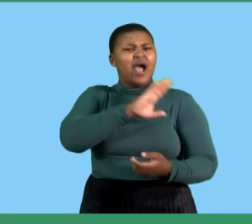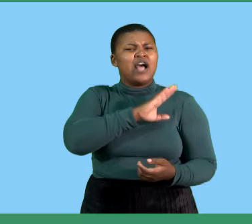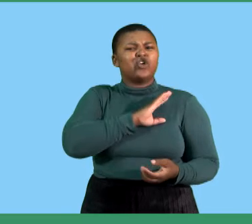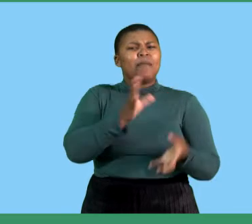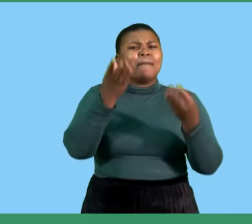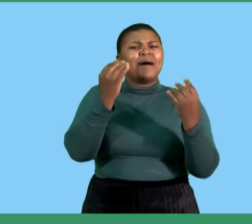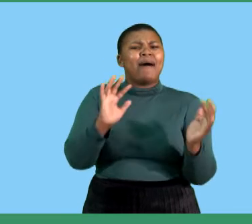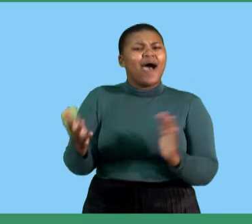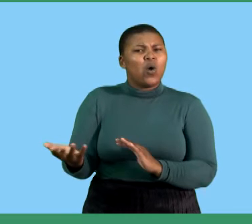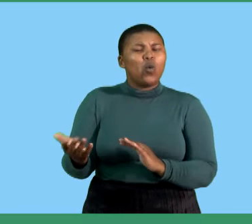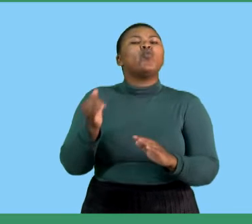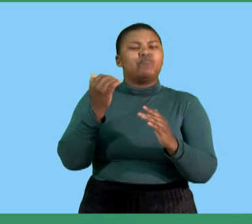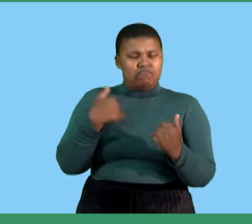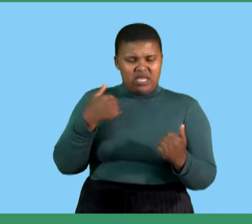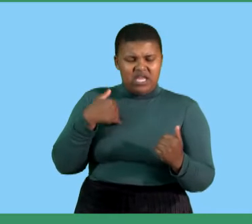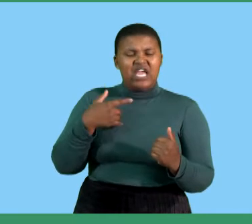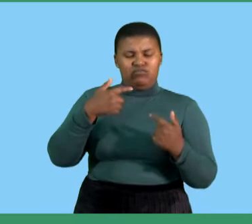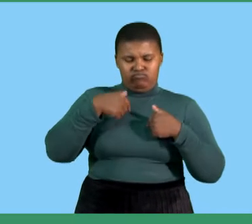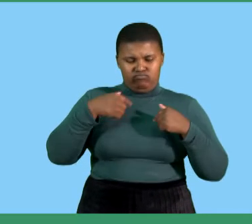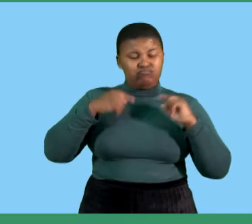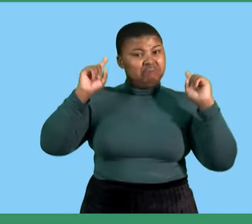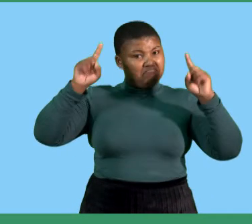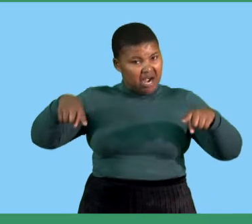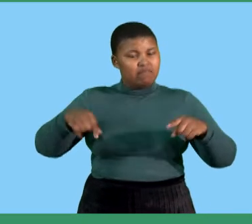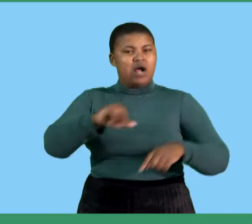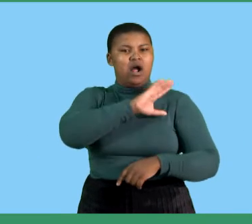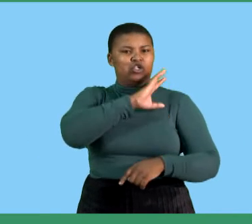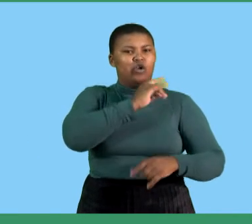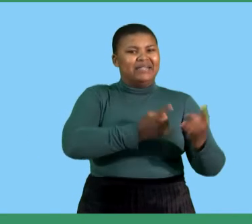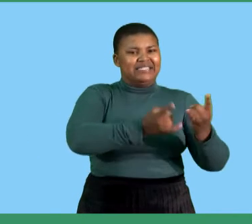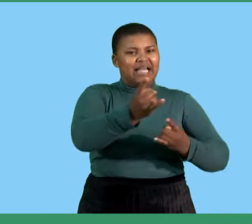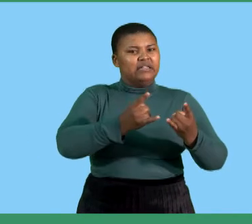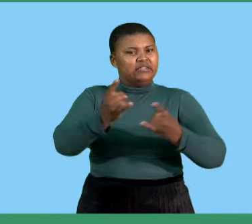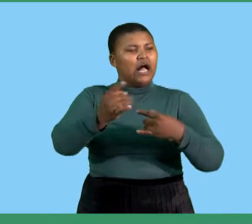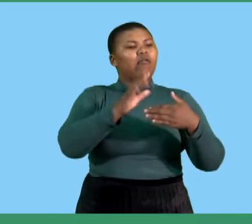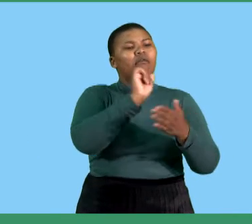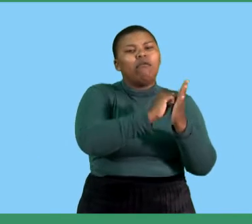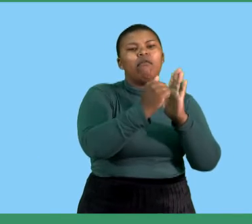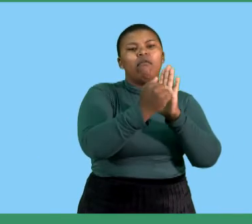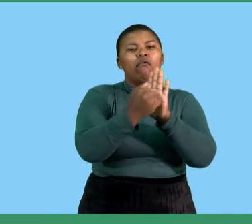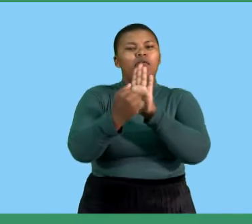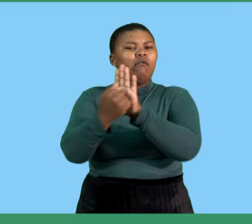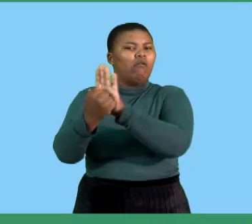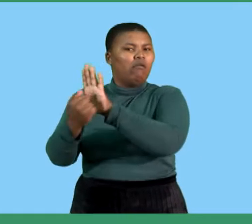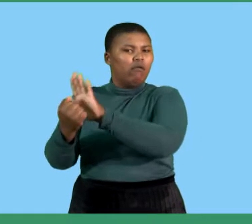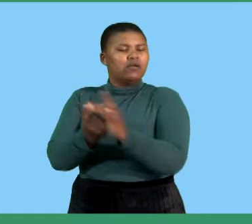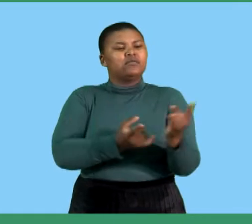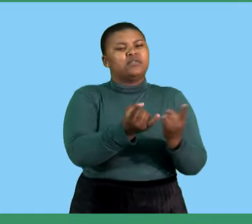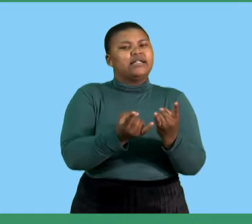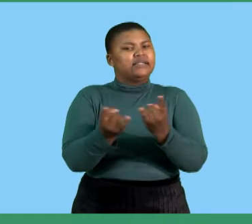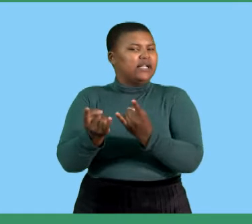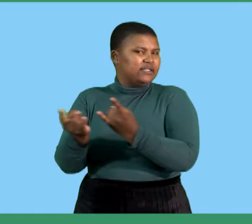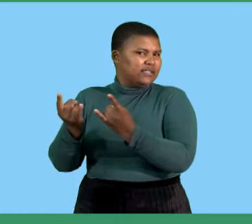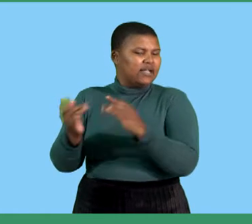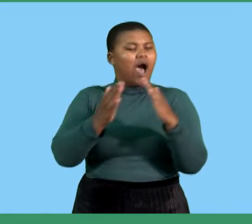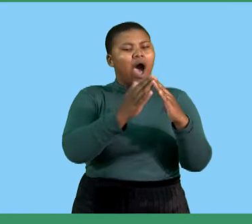you? Direct selling, maybe you can go to them and sell to them, maybe door to door. Go next this door today, you're going to this house,